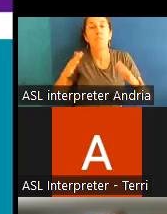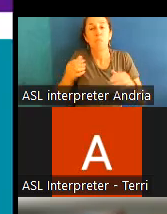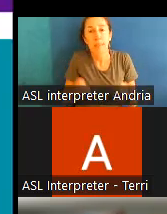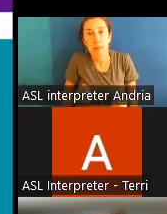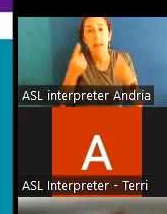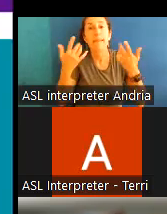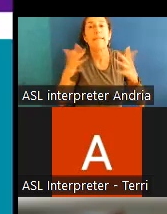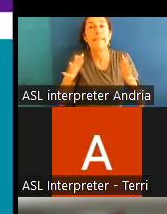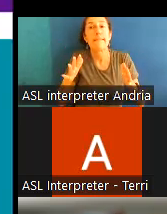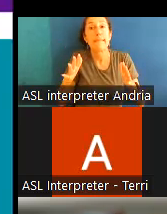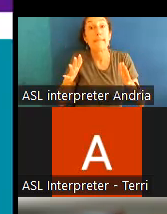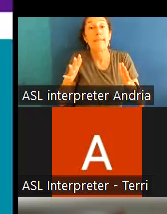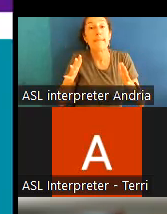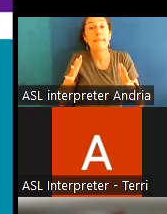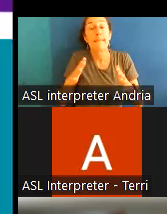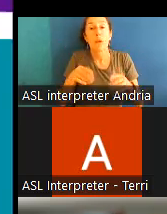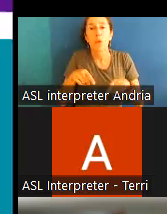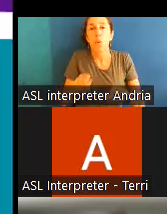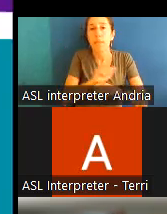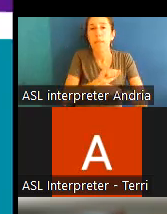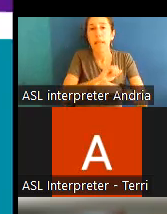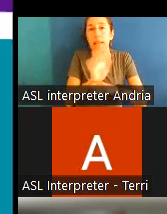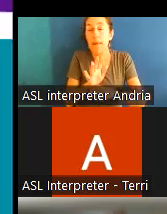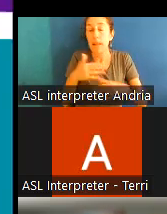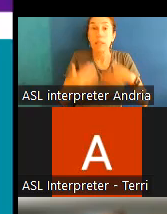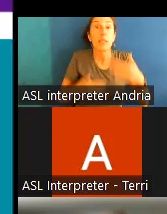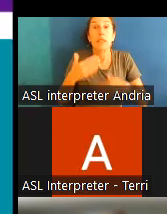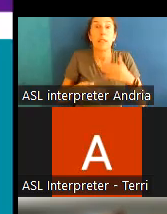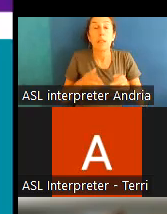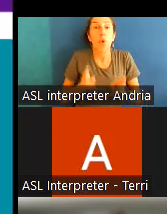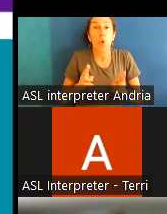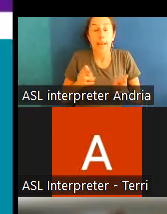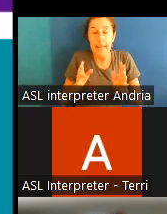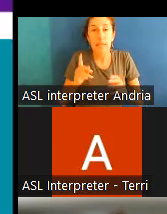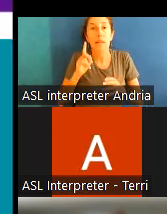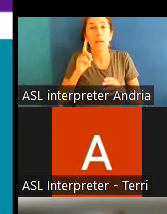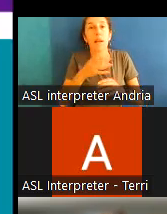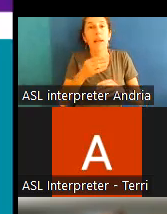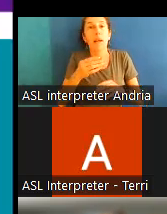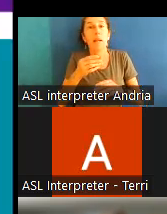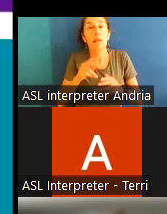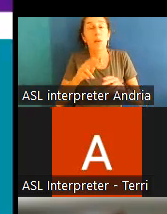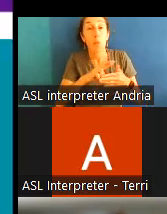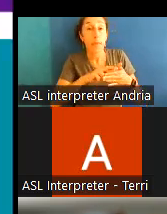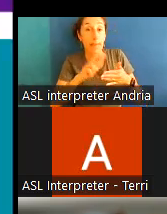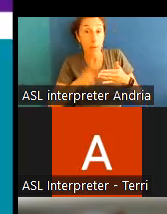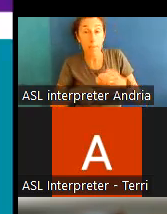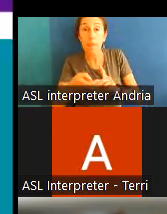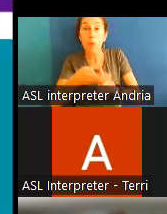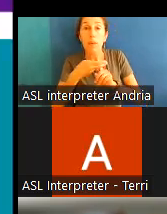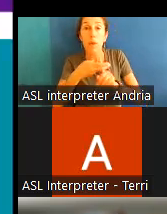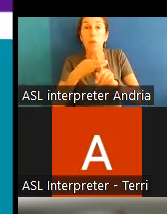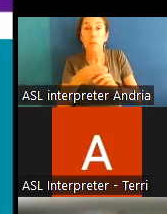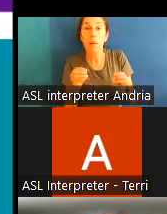was hard to imagine. And so salaries had to go up, recruitment time went